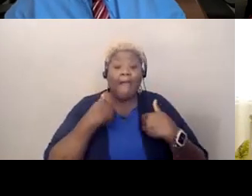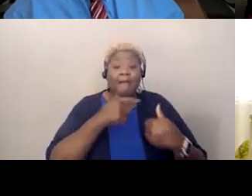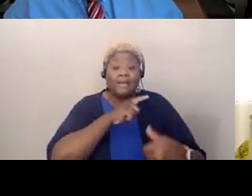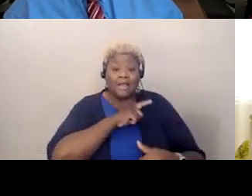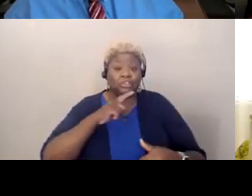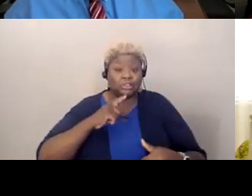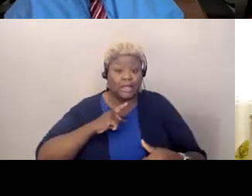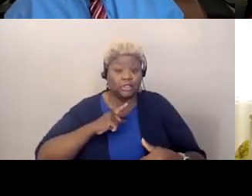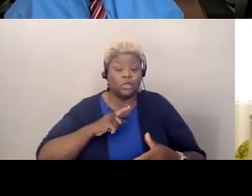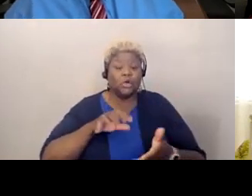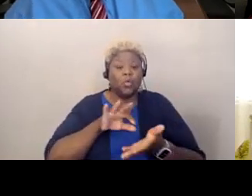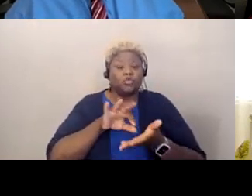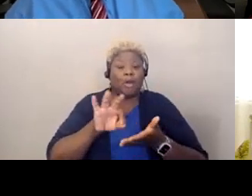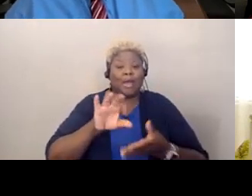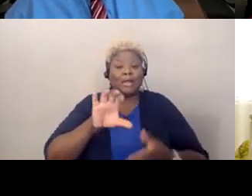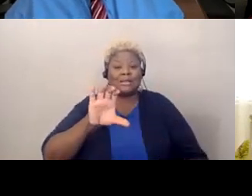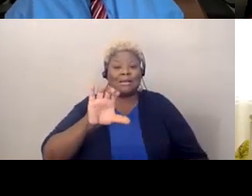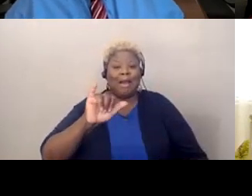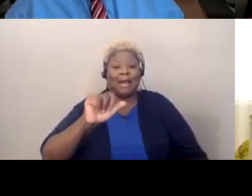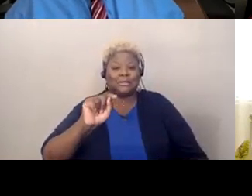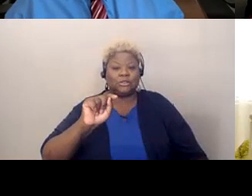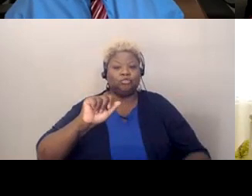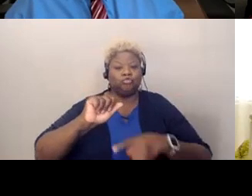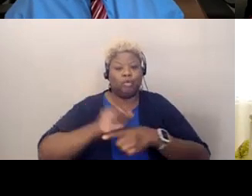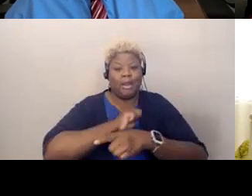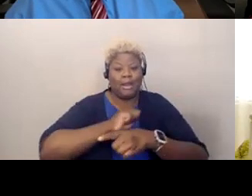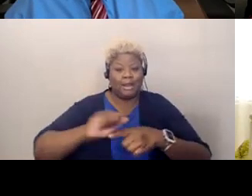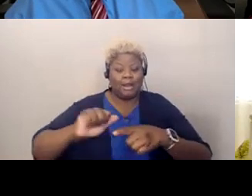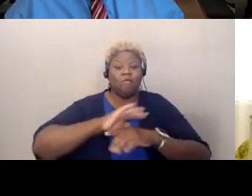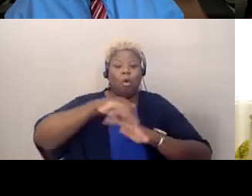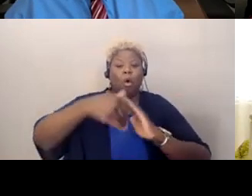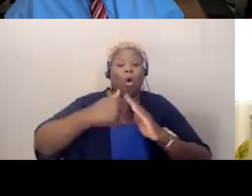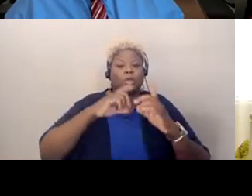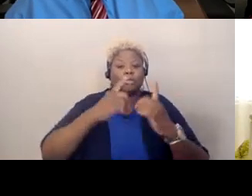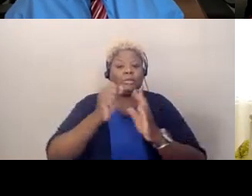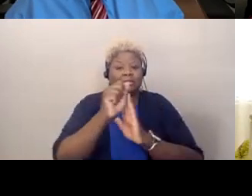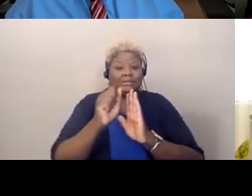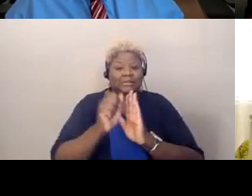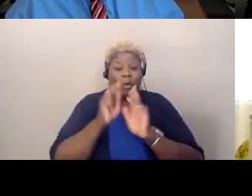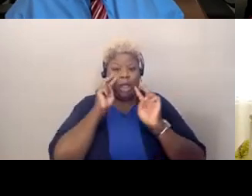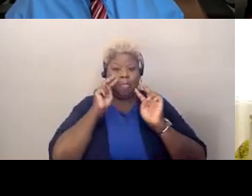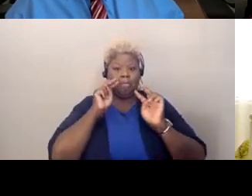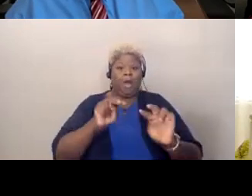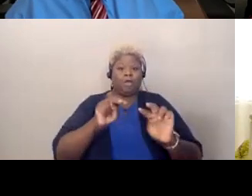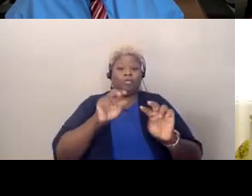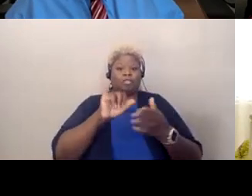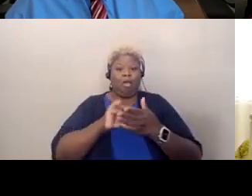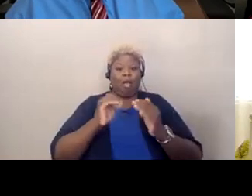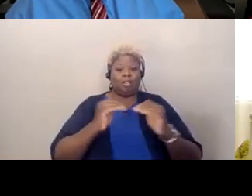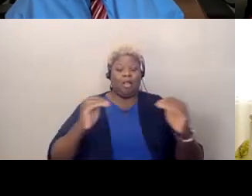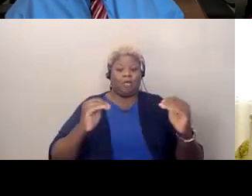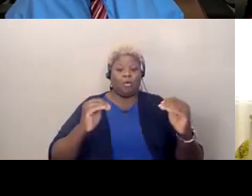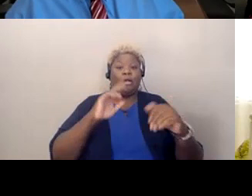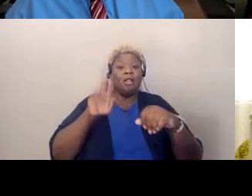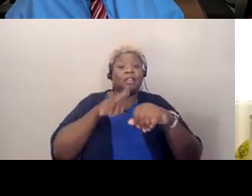track CIT training in every department in the state, so we could monitor that level. The national